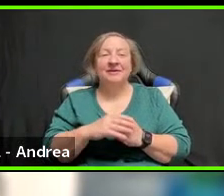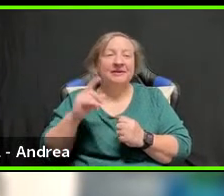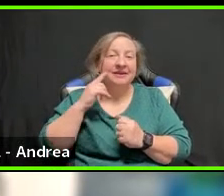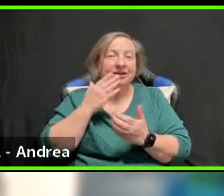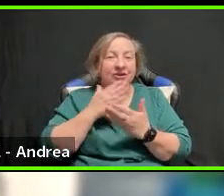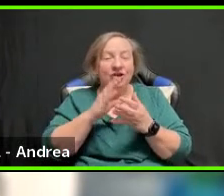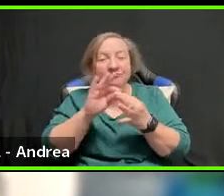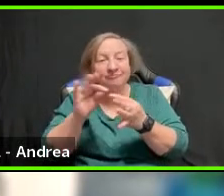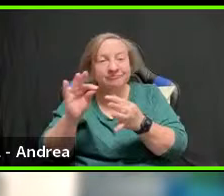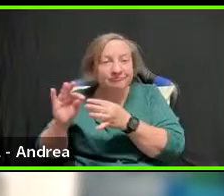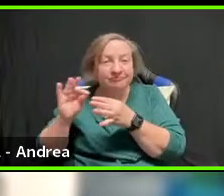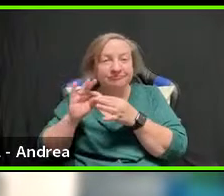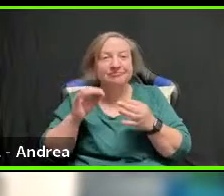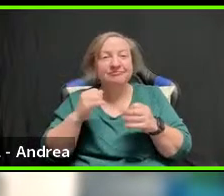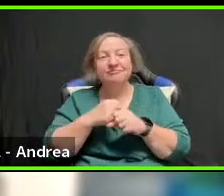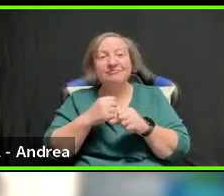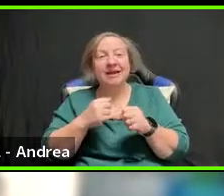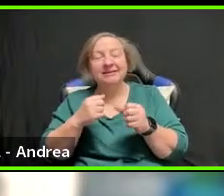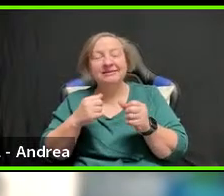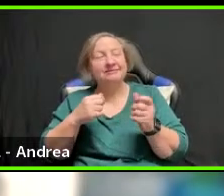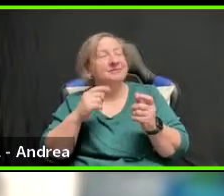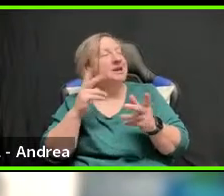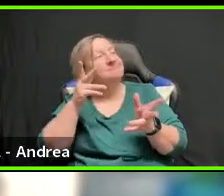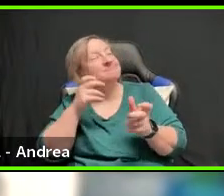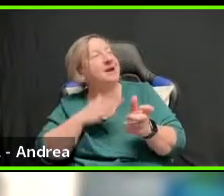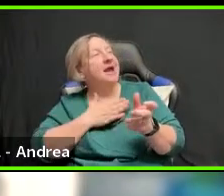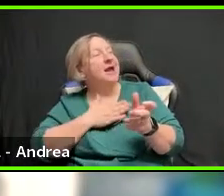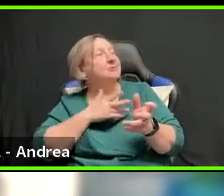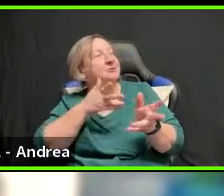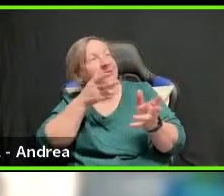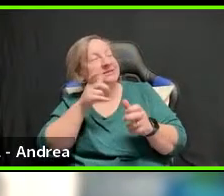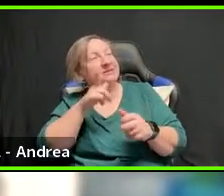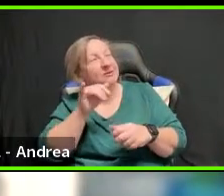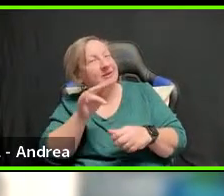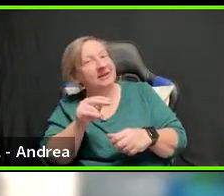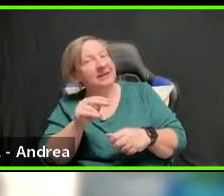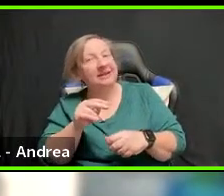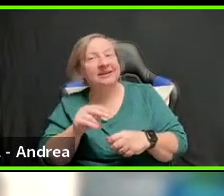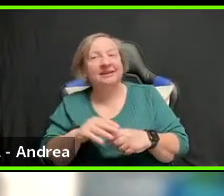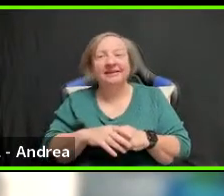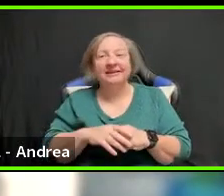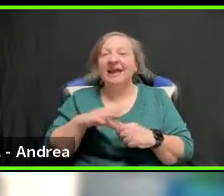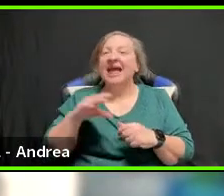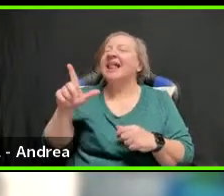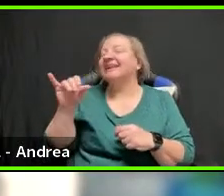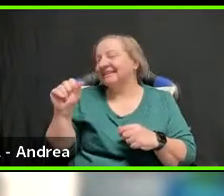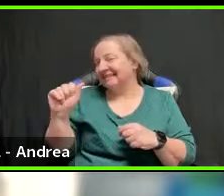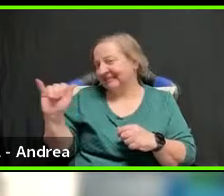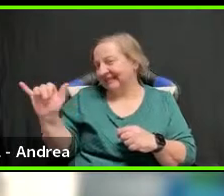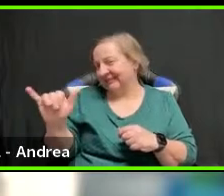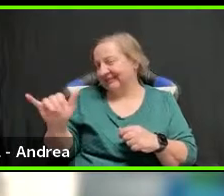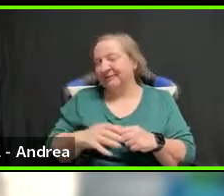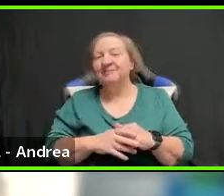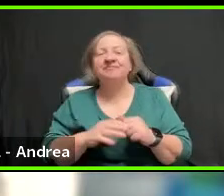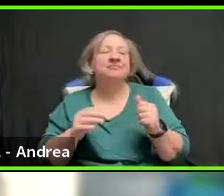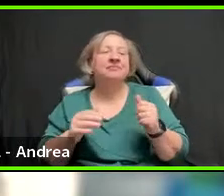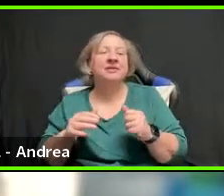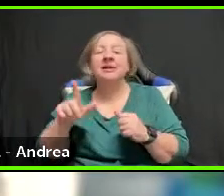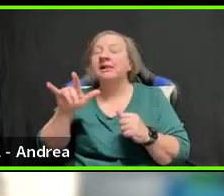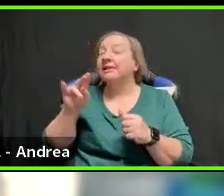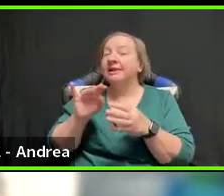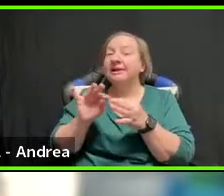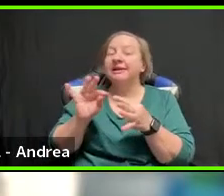it makes my afternoon. Thanks, Lynn. Thank you. And then all of us are fairly well versed in